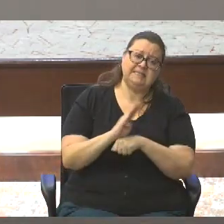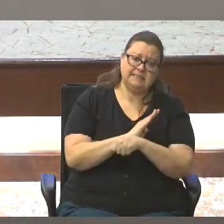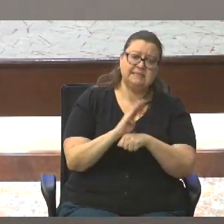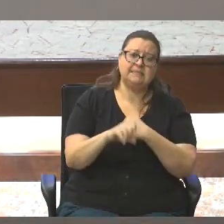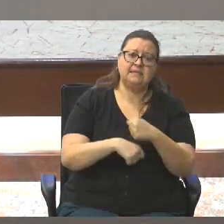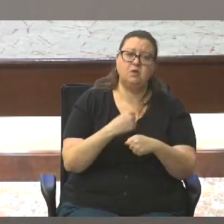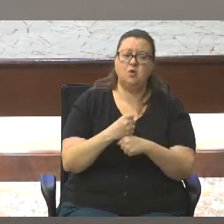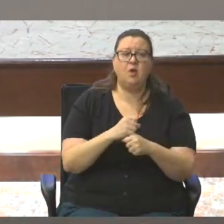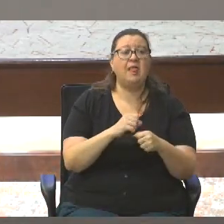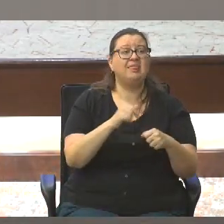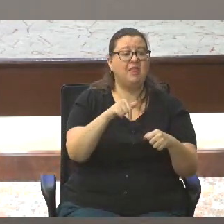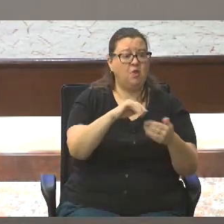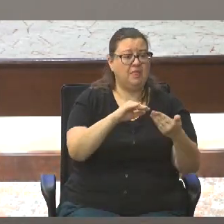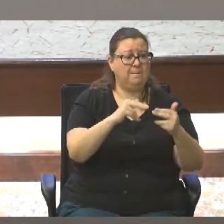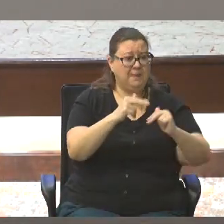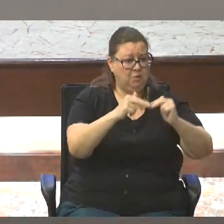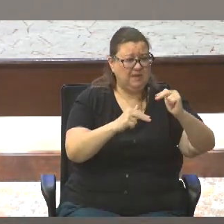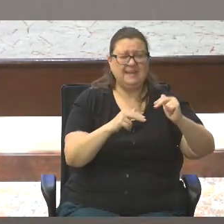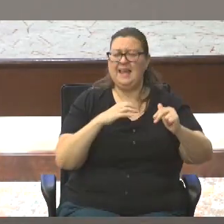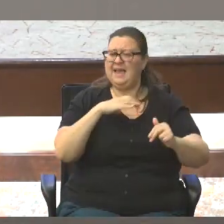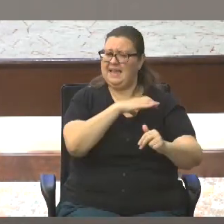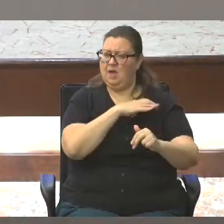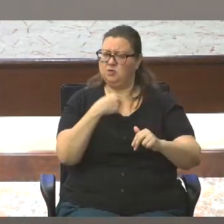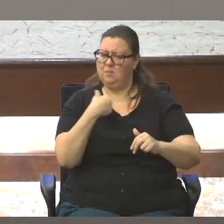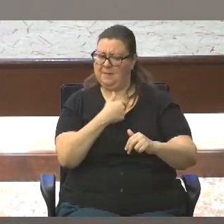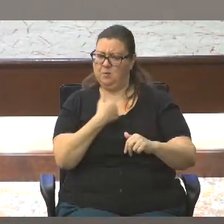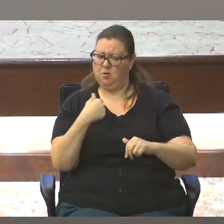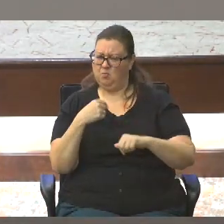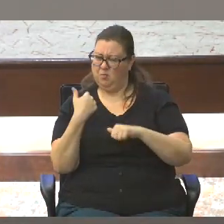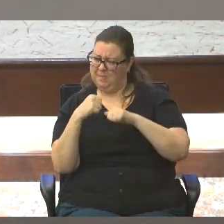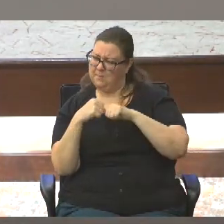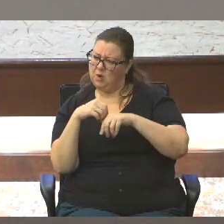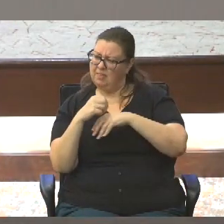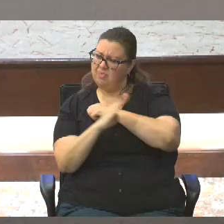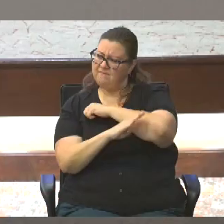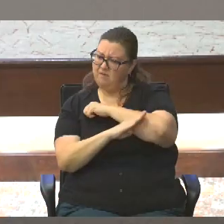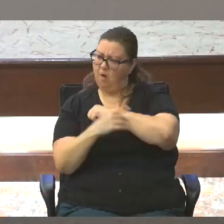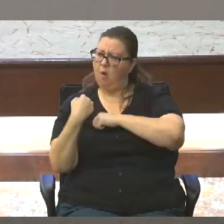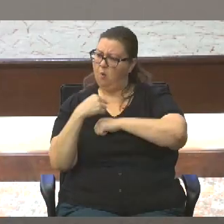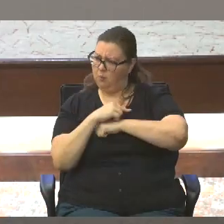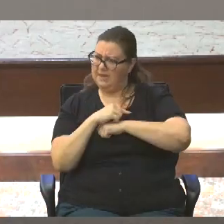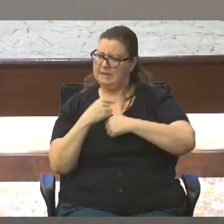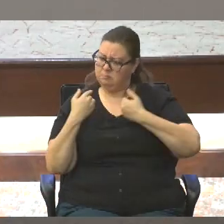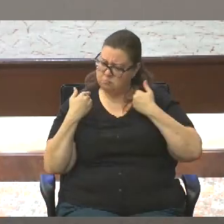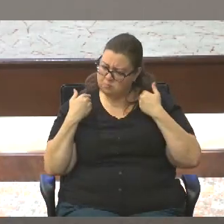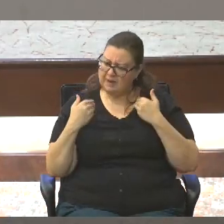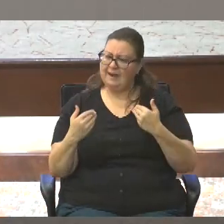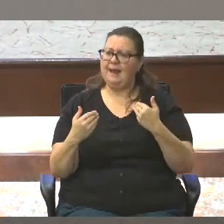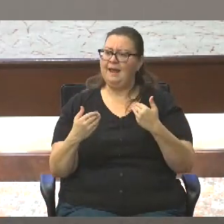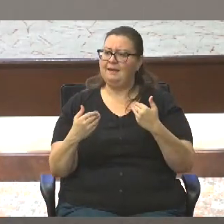remember, in the fall, we took the step to bring Pet Circle fully